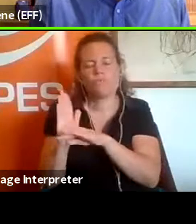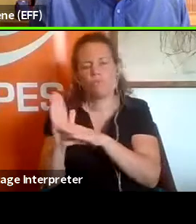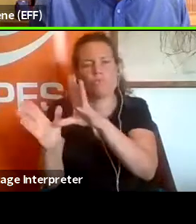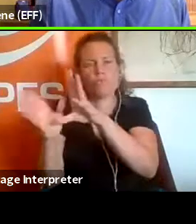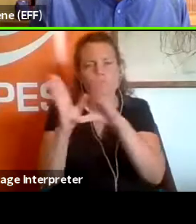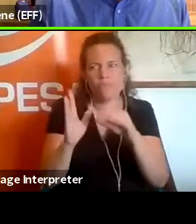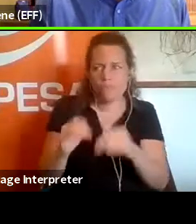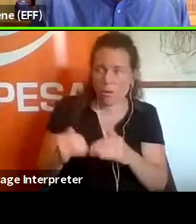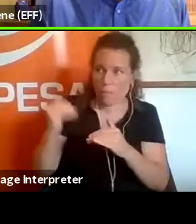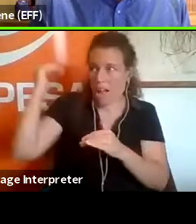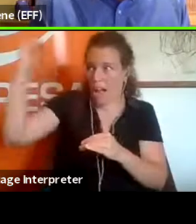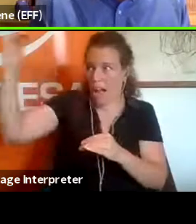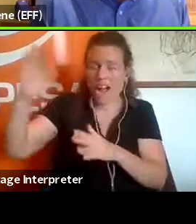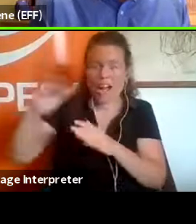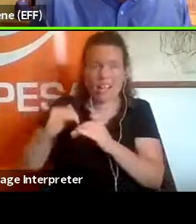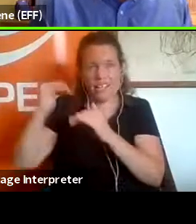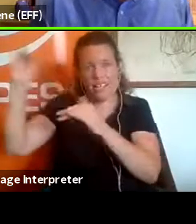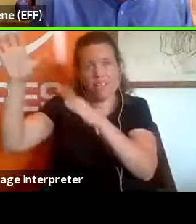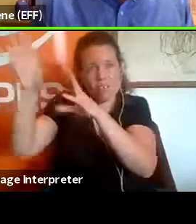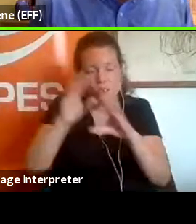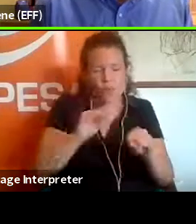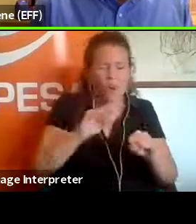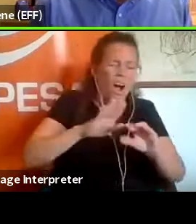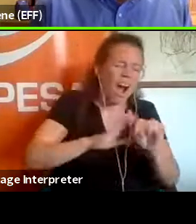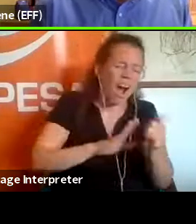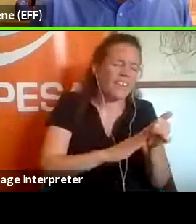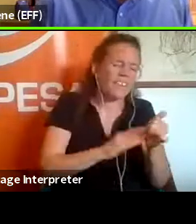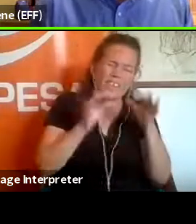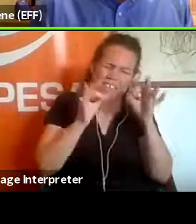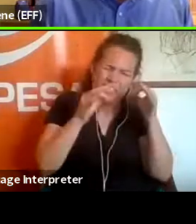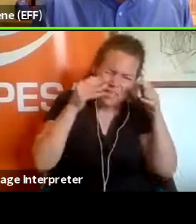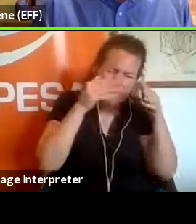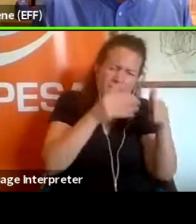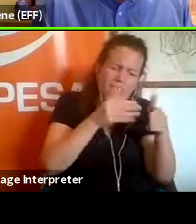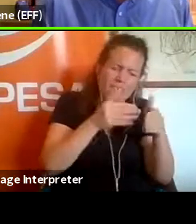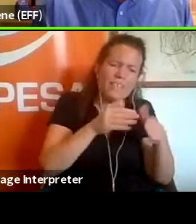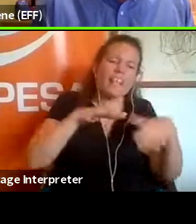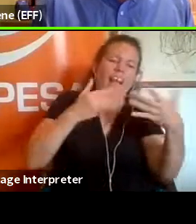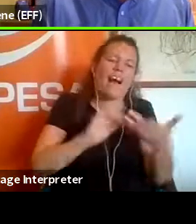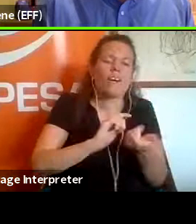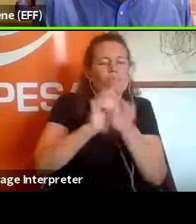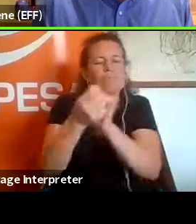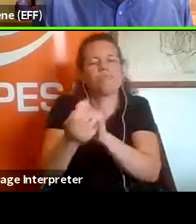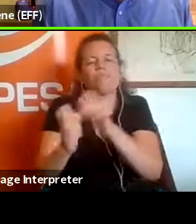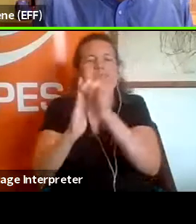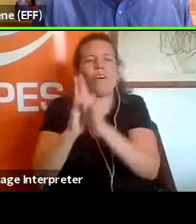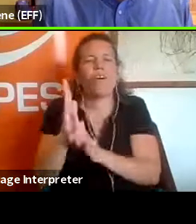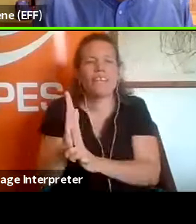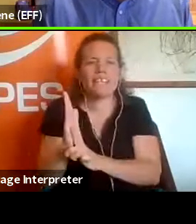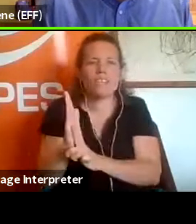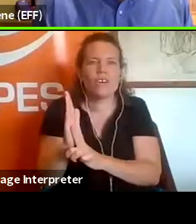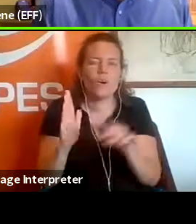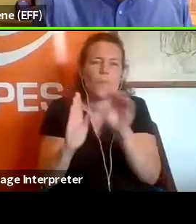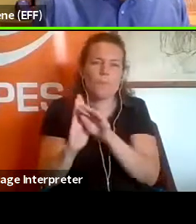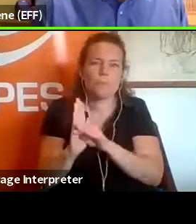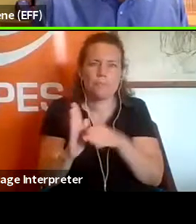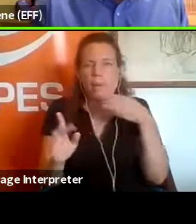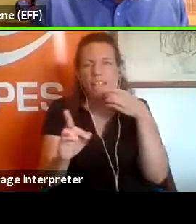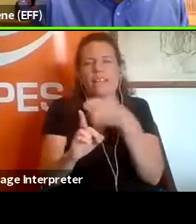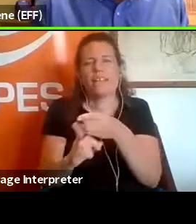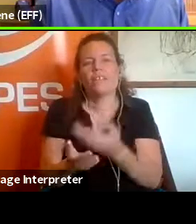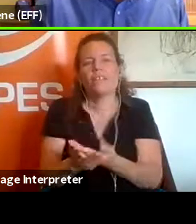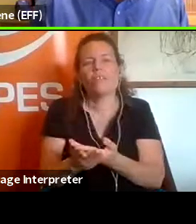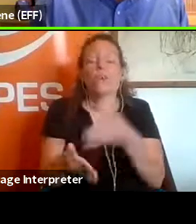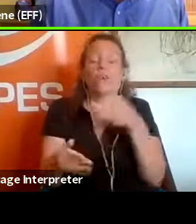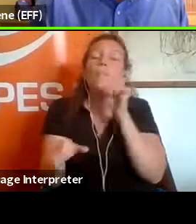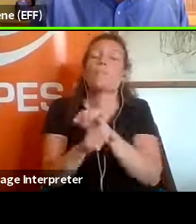and in other ways quite specific, and trying to make those into legal mandates. There's a problem with it on a practical level